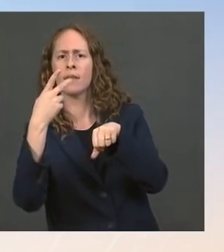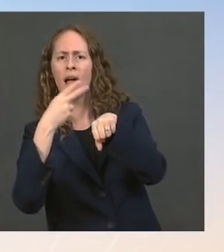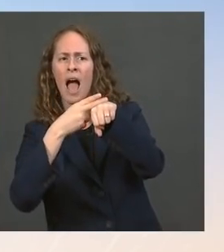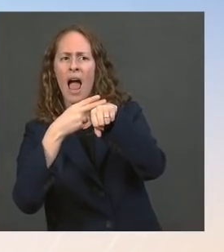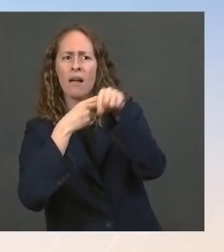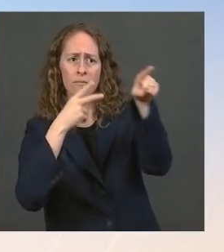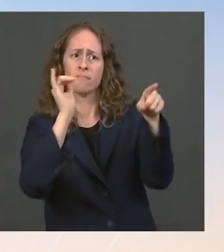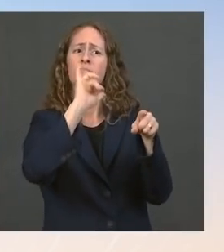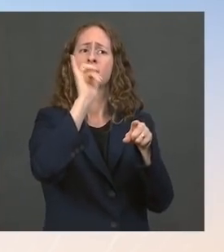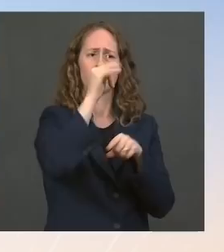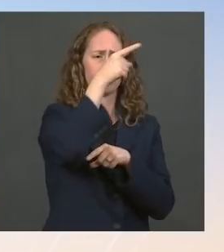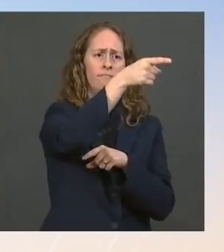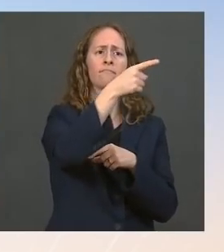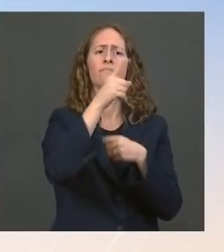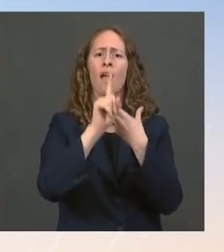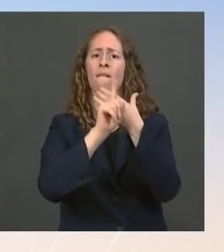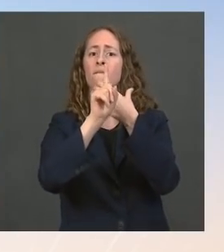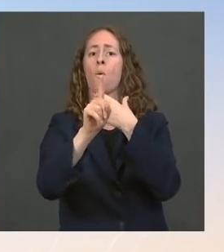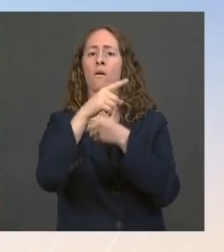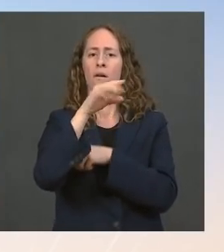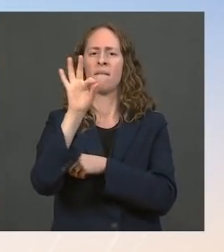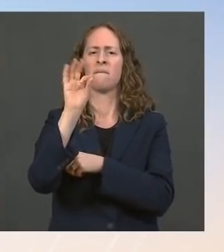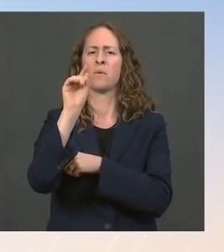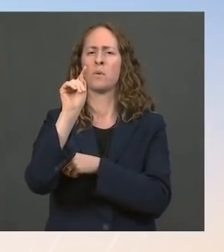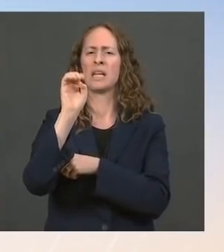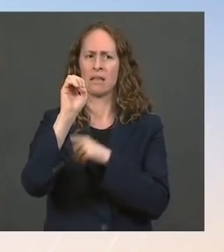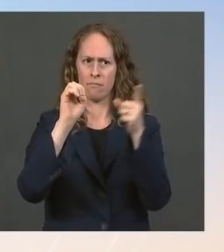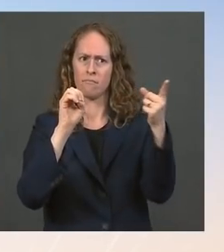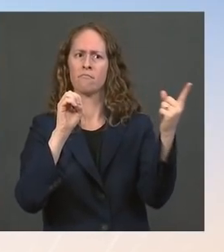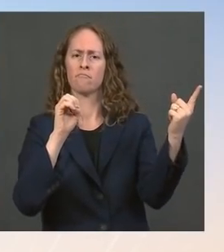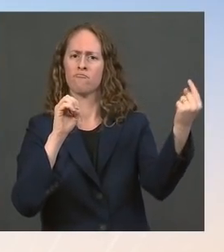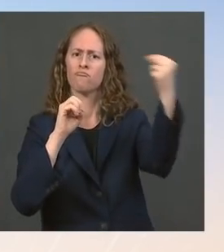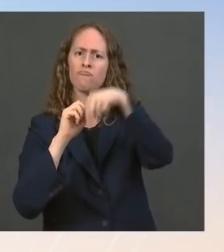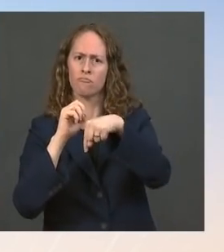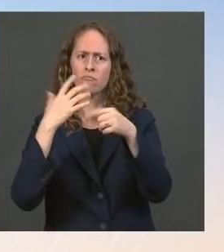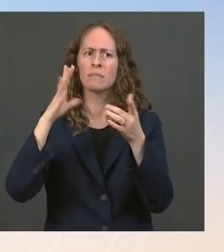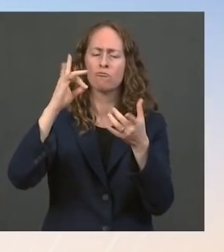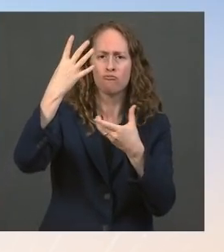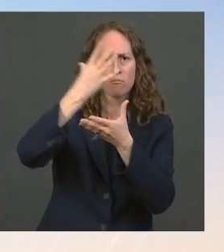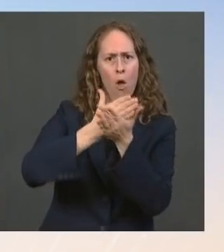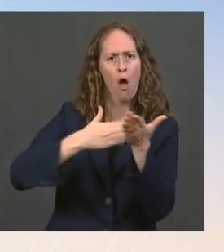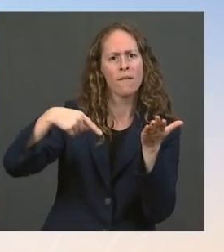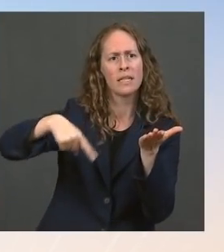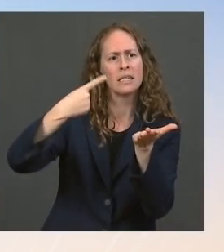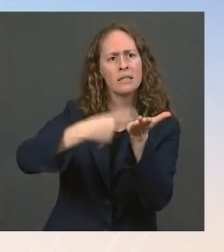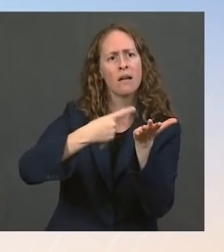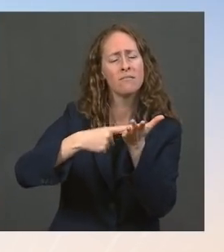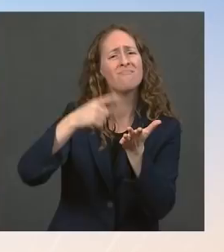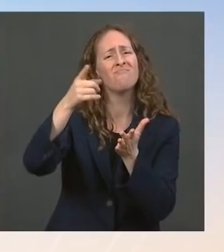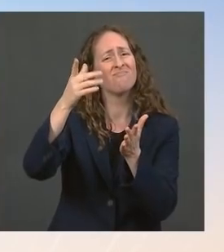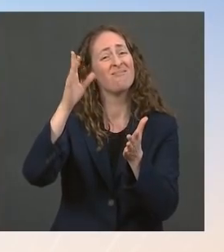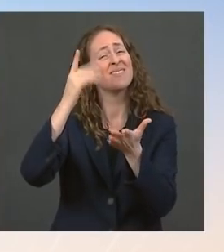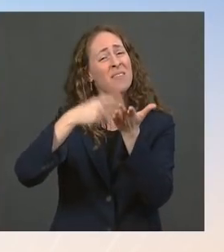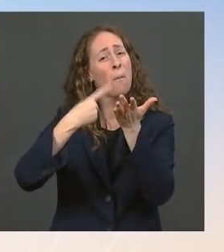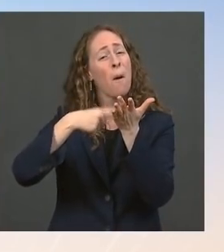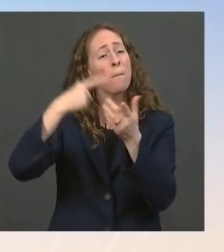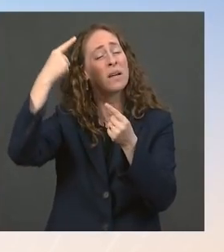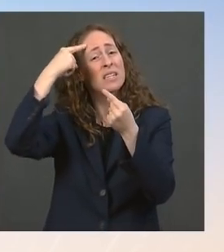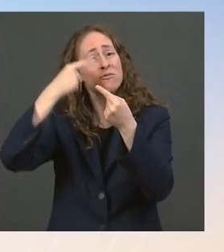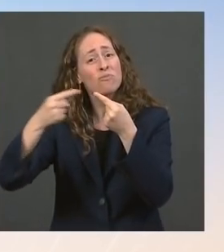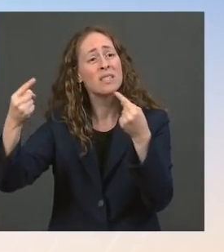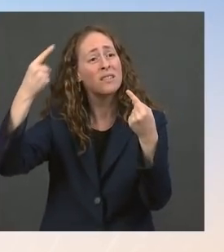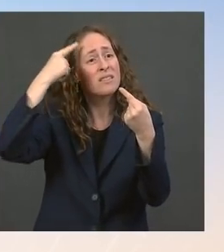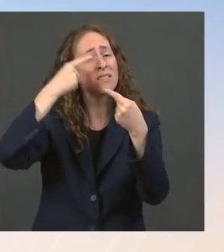considered in a rigorous policy process. There are disagreements in these policy processes. That the president welcomes that, the Secretary of State welcomes